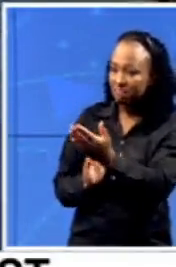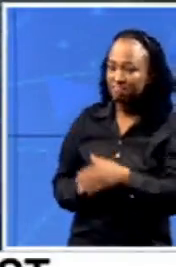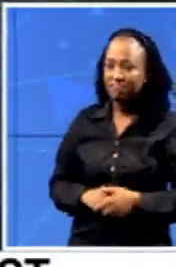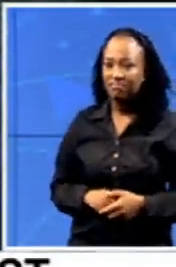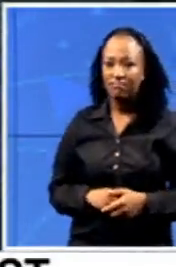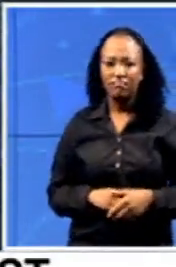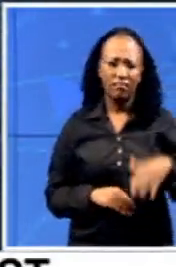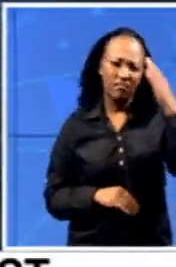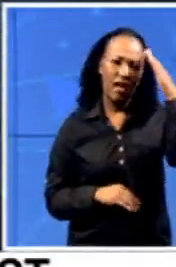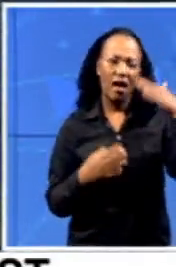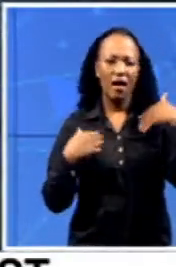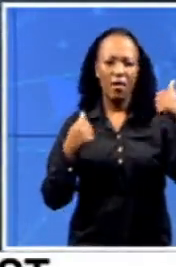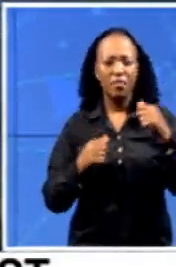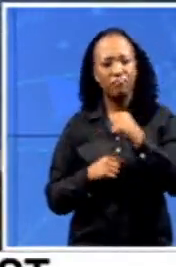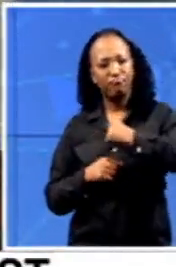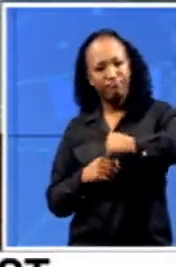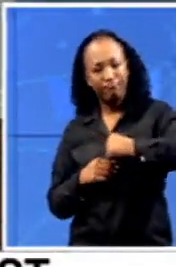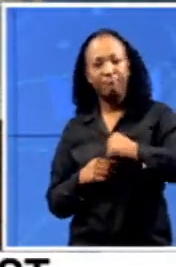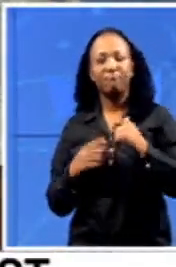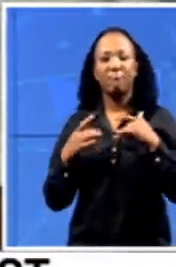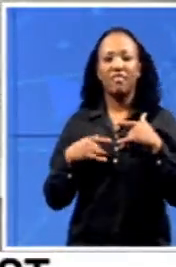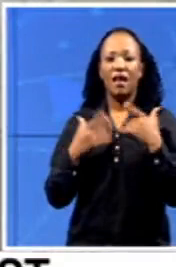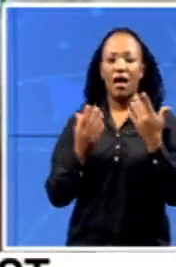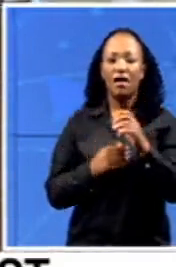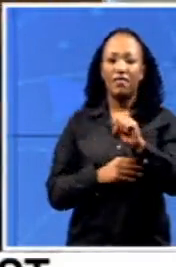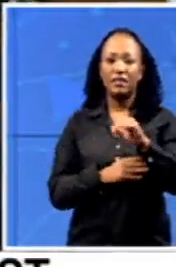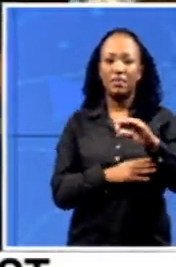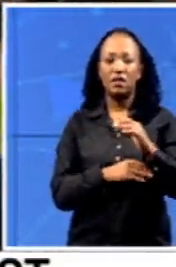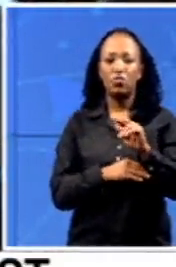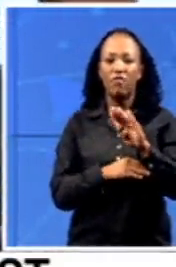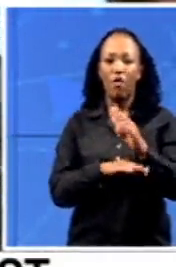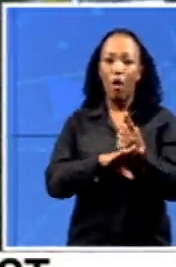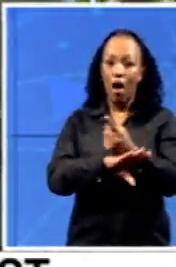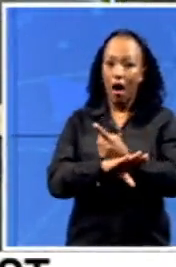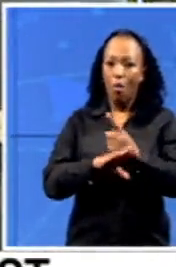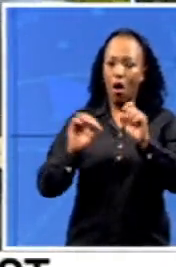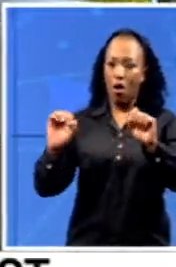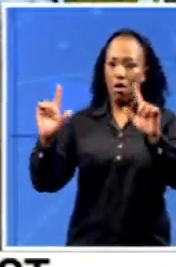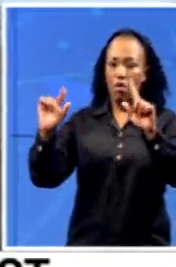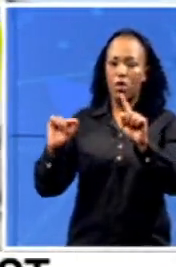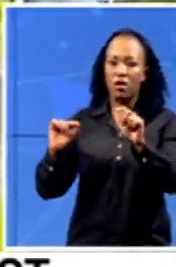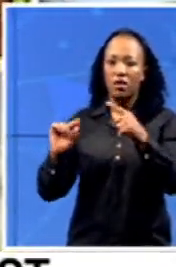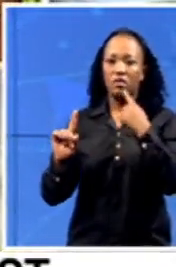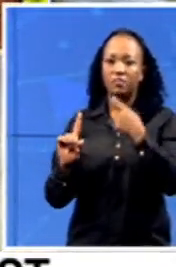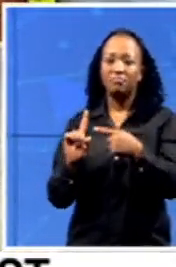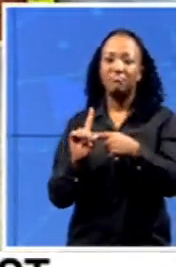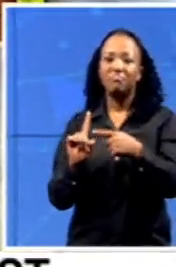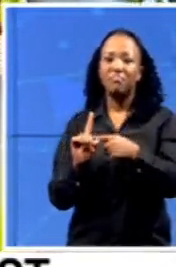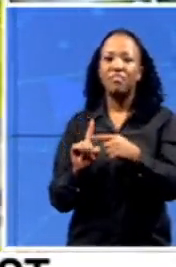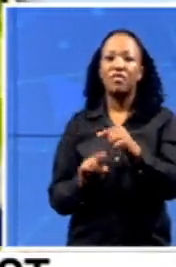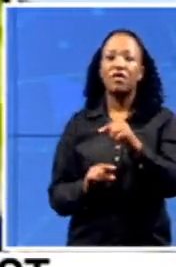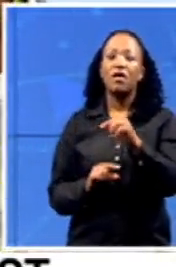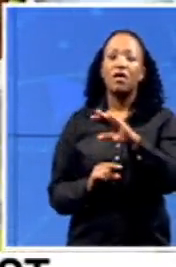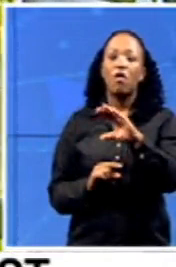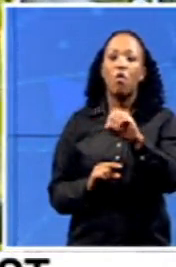Hi, how are you? I'm all right, thanks. We are live on SABC 24-hour news channel. Thanks a lot. This is Mr. Cornelius Smith. Just tell us about